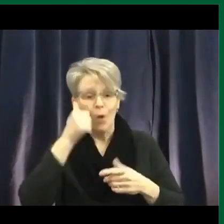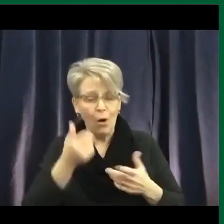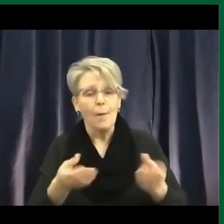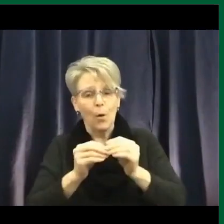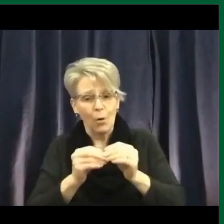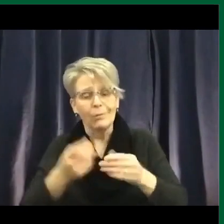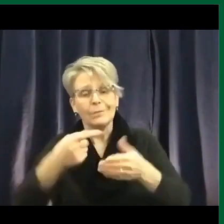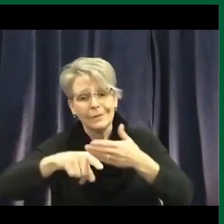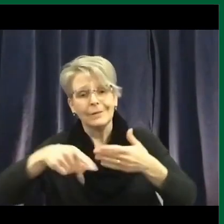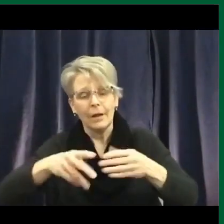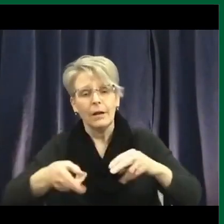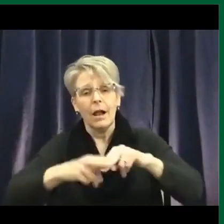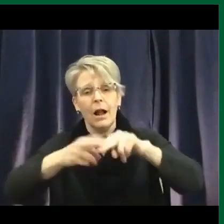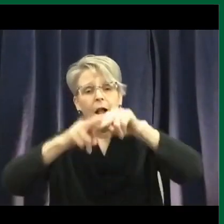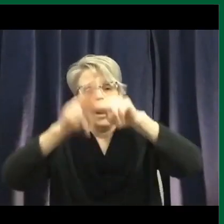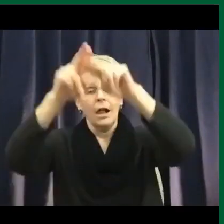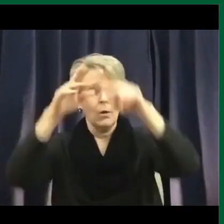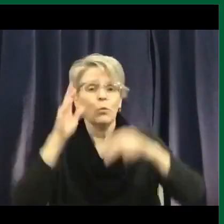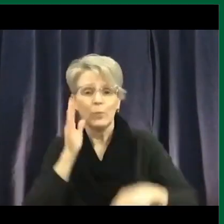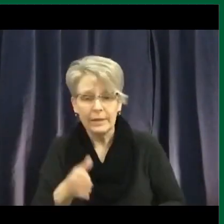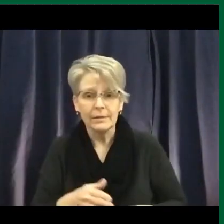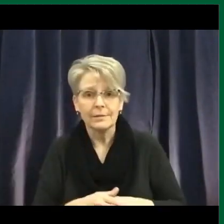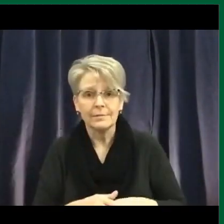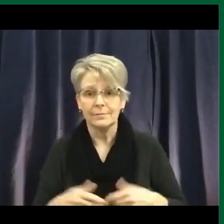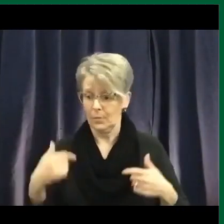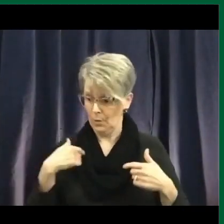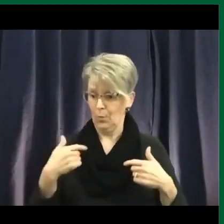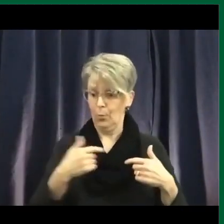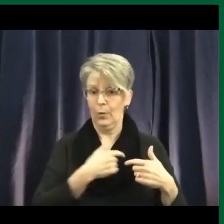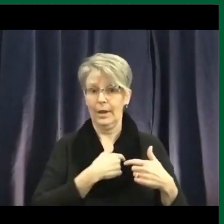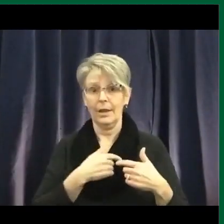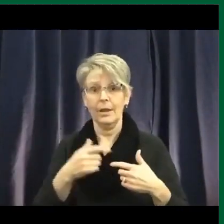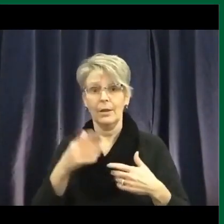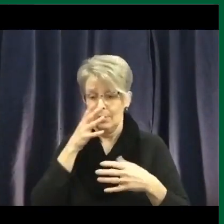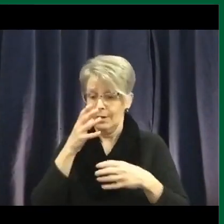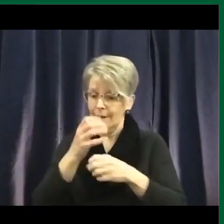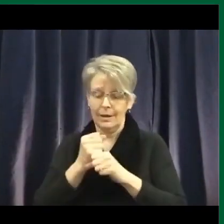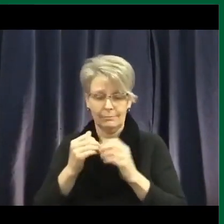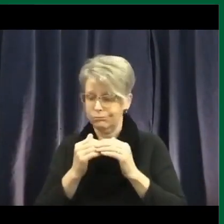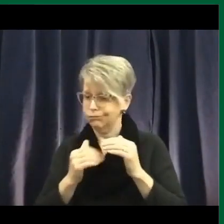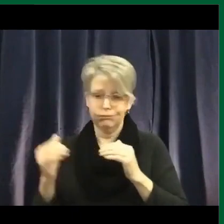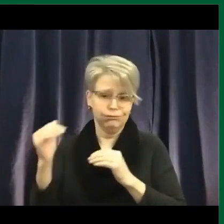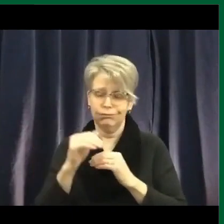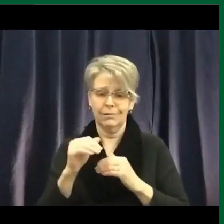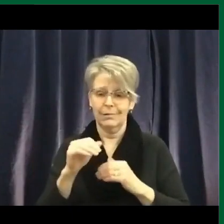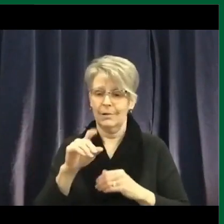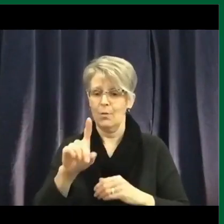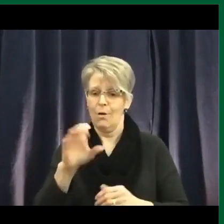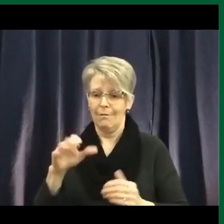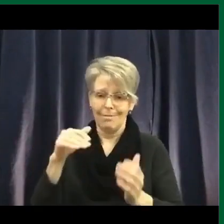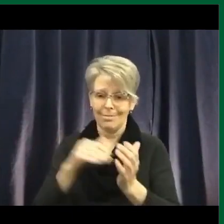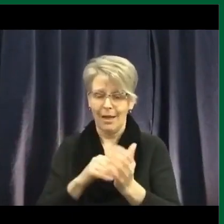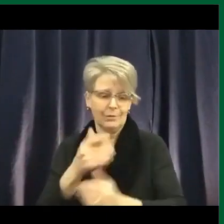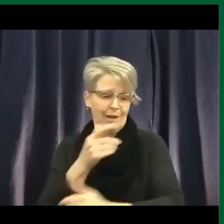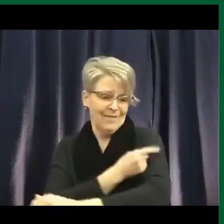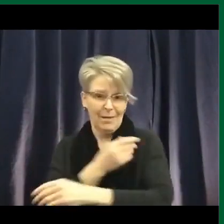is today, and as I said, we are going to receive well in excess of 100,000 vaccines by the end of the